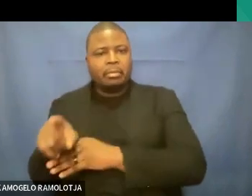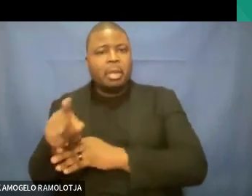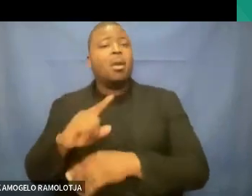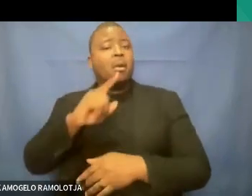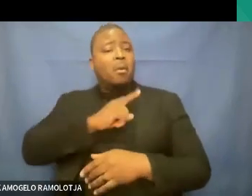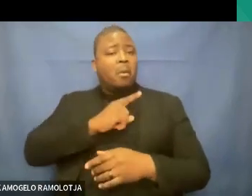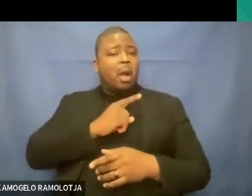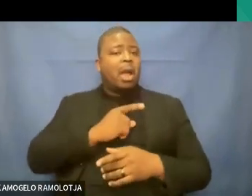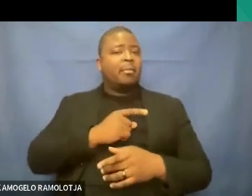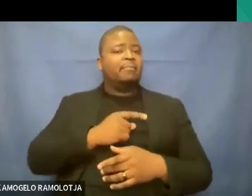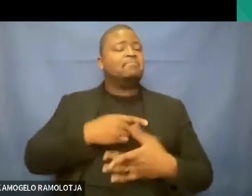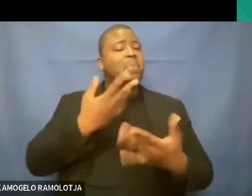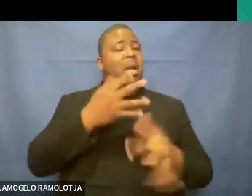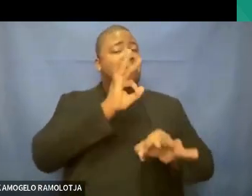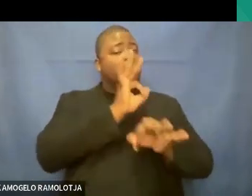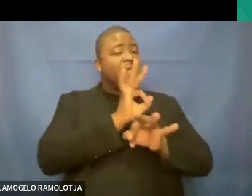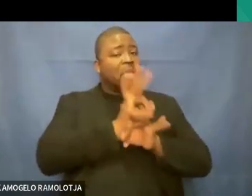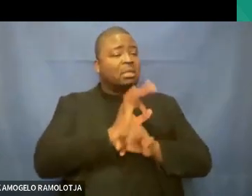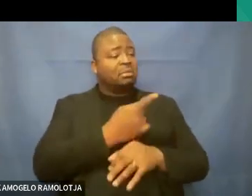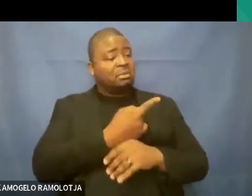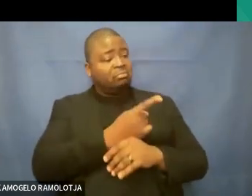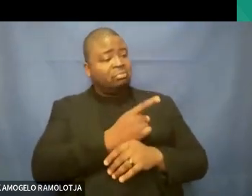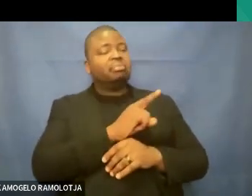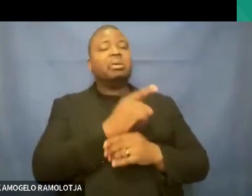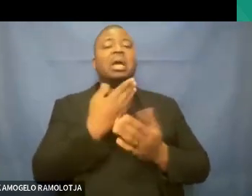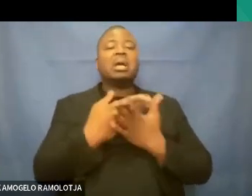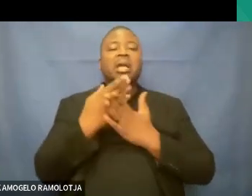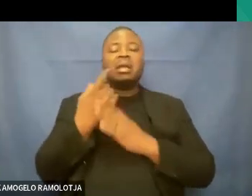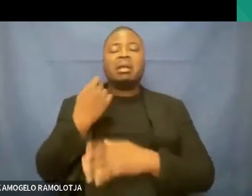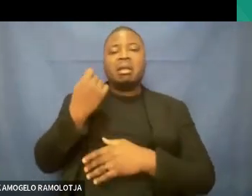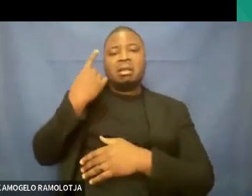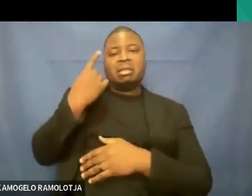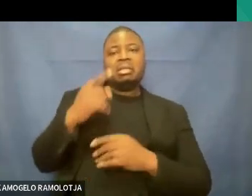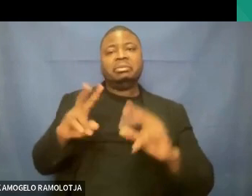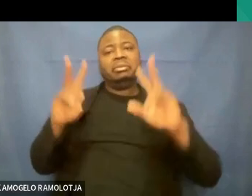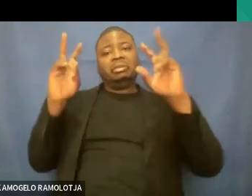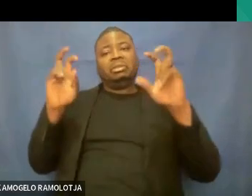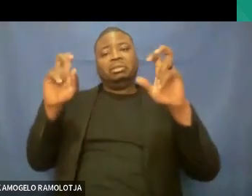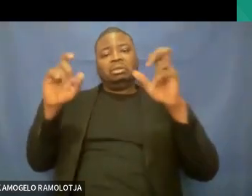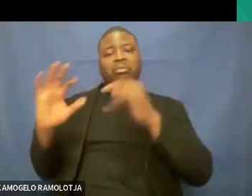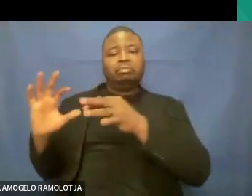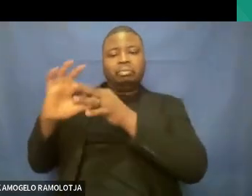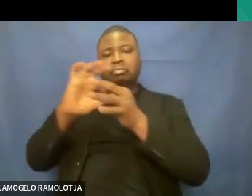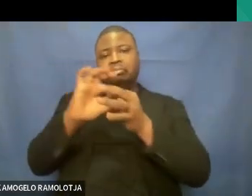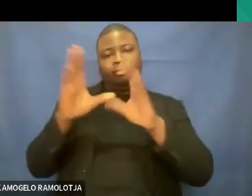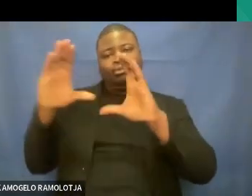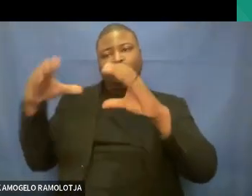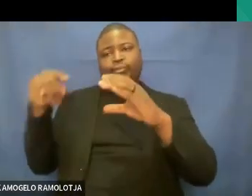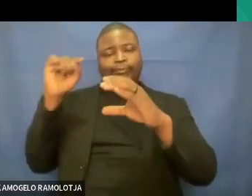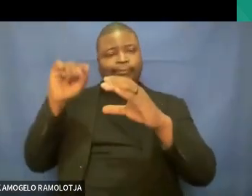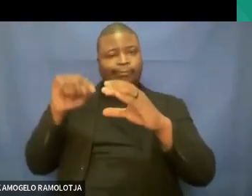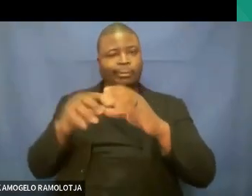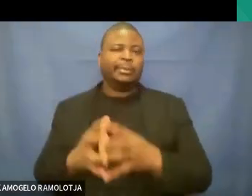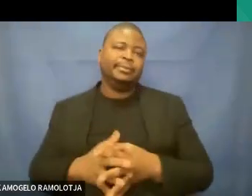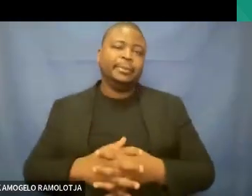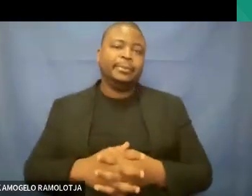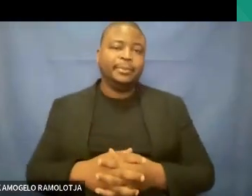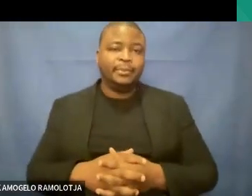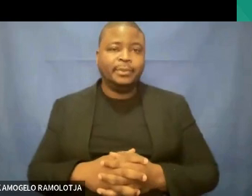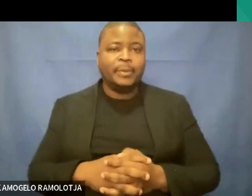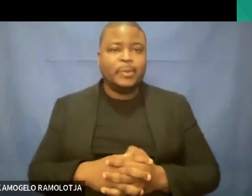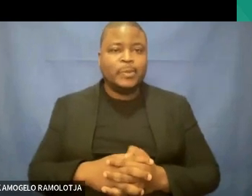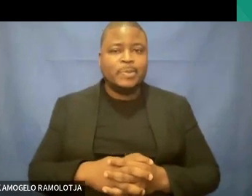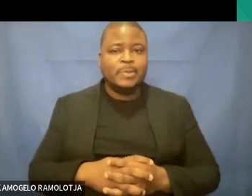they can also be able to also understand the issues that relates to this group. Next slide, please.